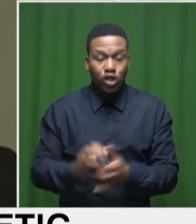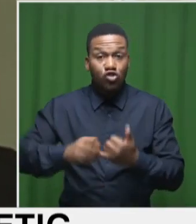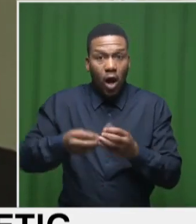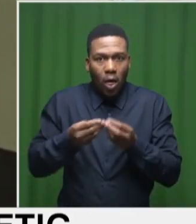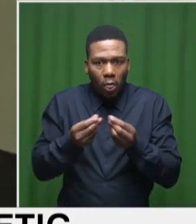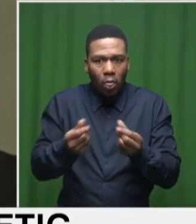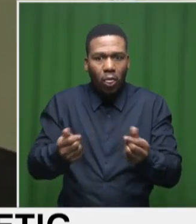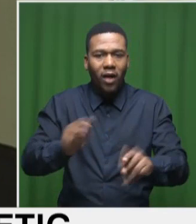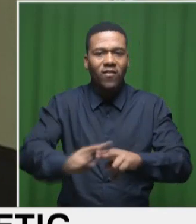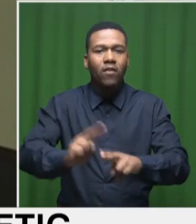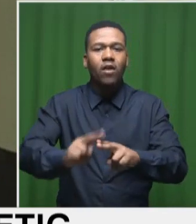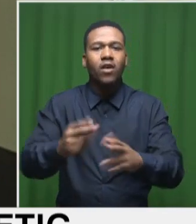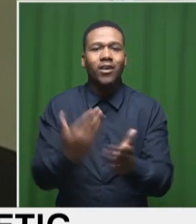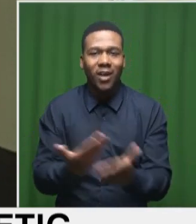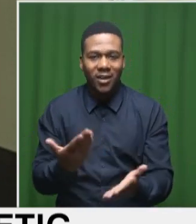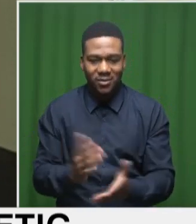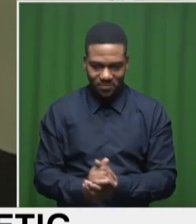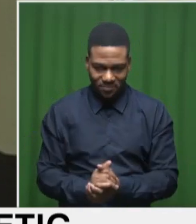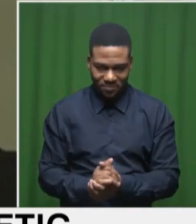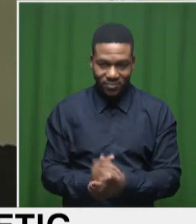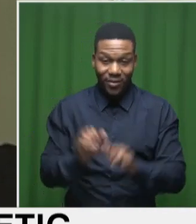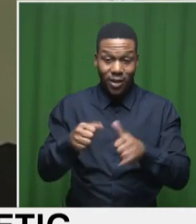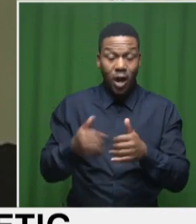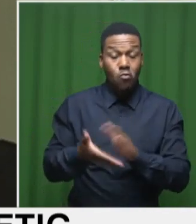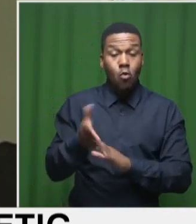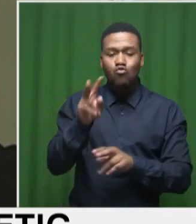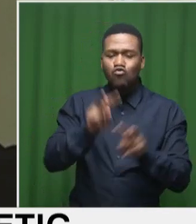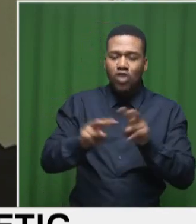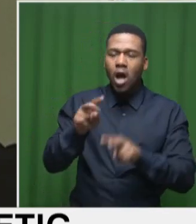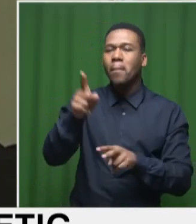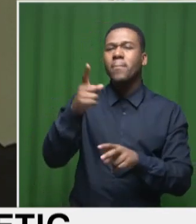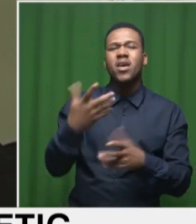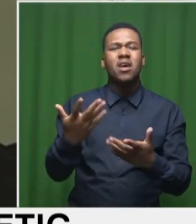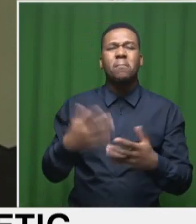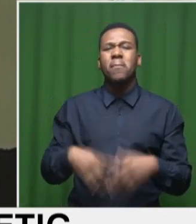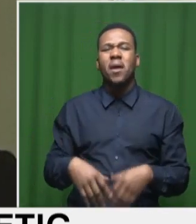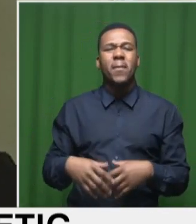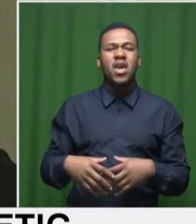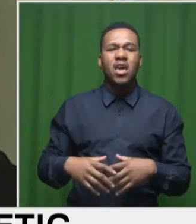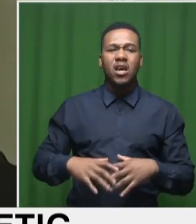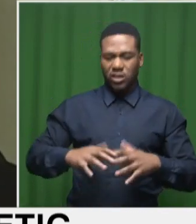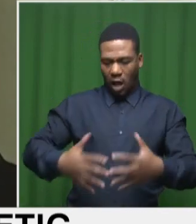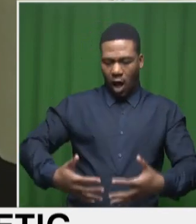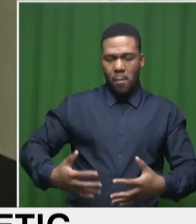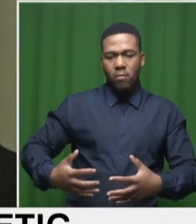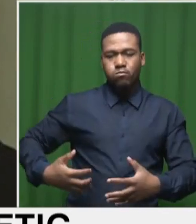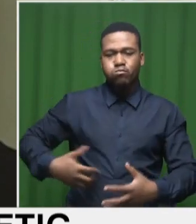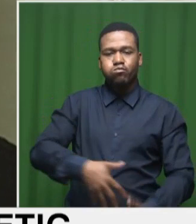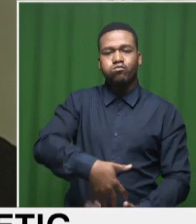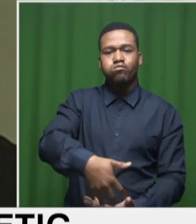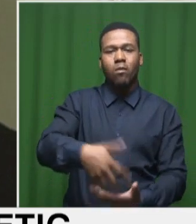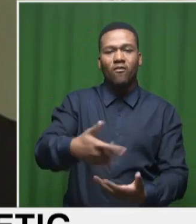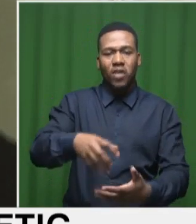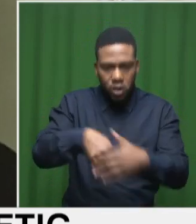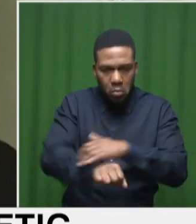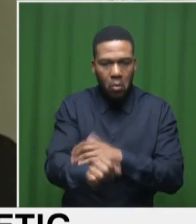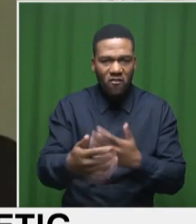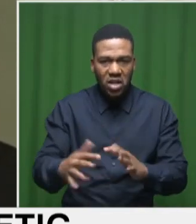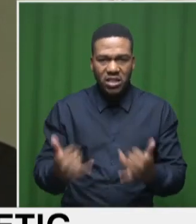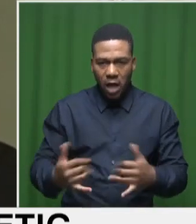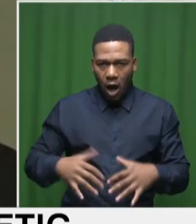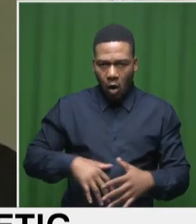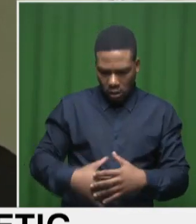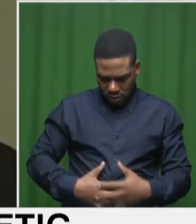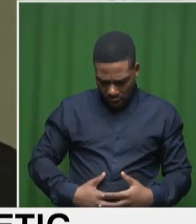it comes to things like, old scarring, stretch marks, I had a baby and my tummy just never went back to where it was supposed to be. That's when we